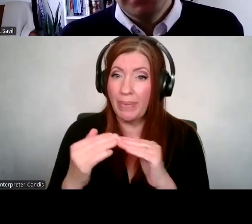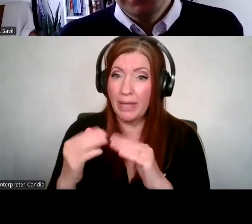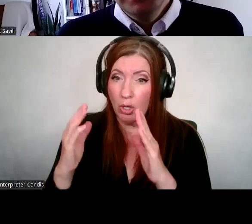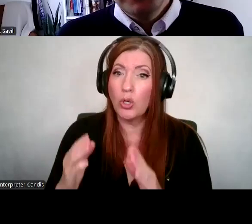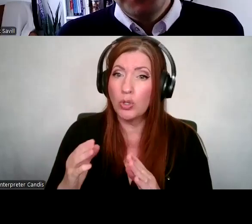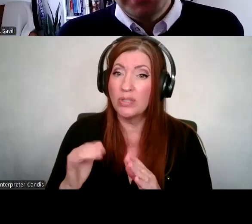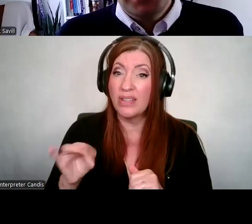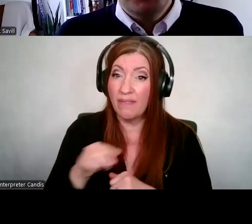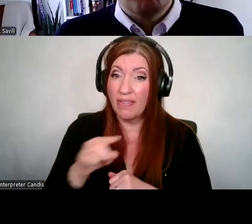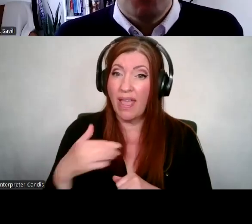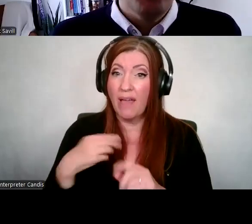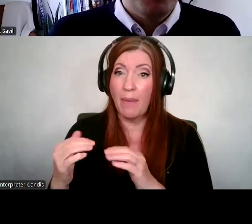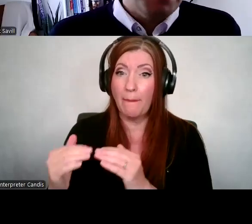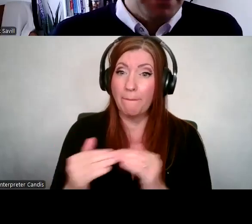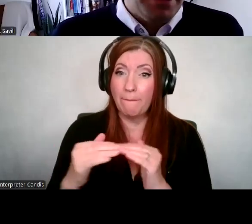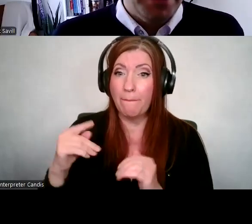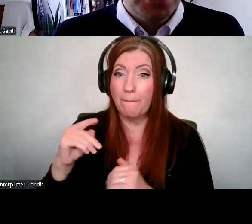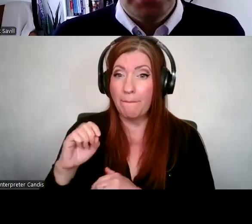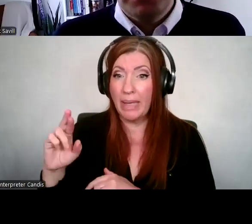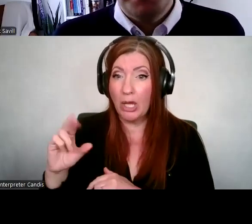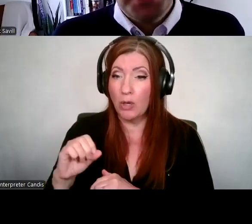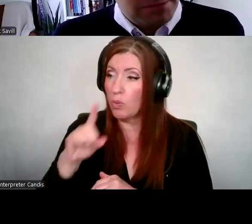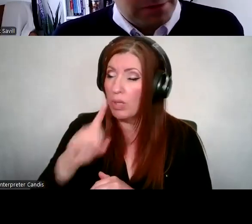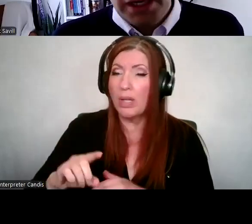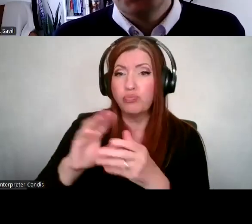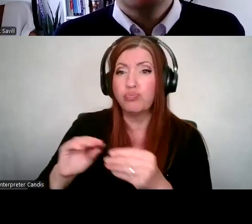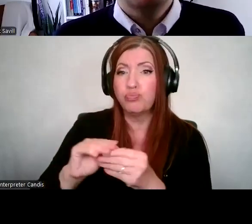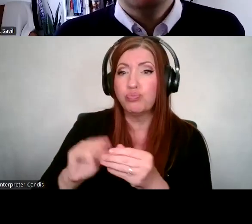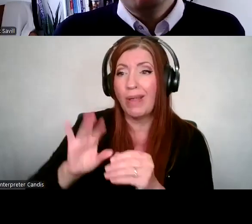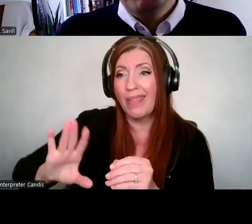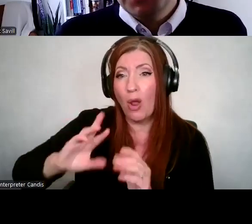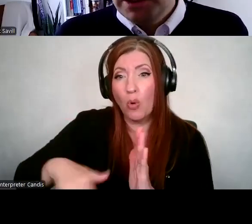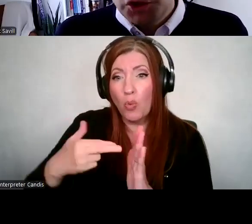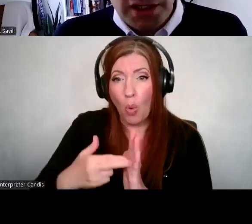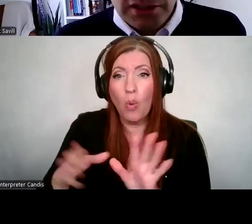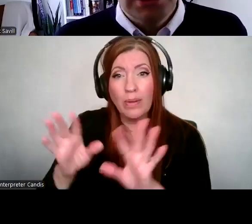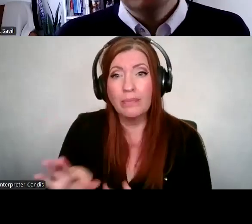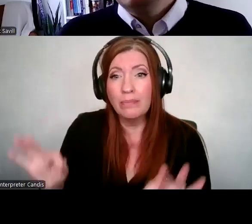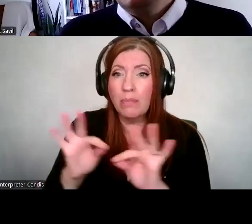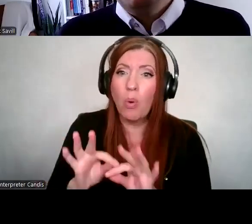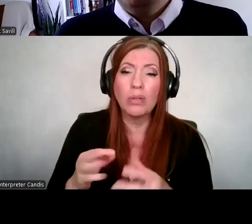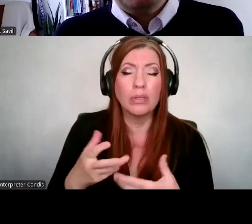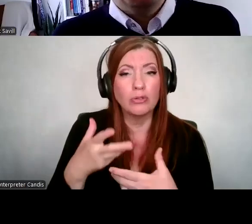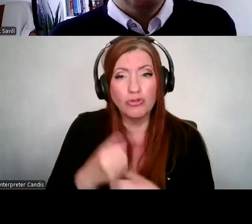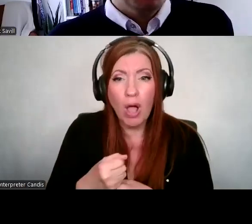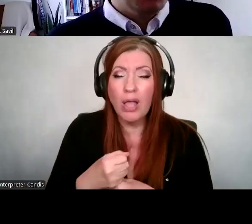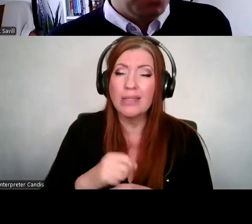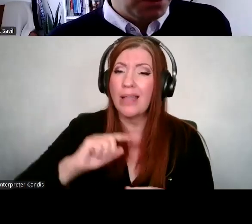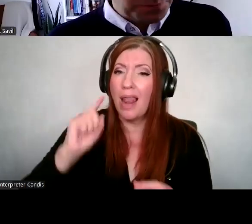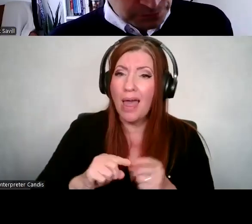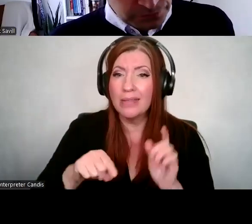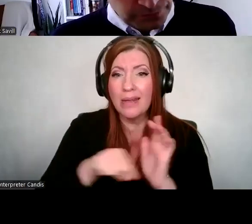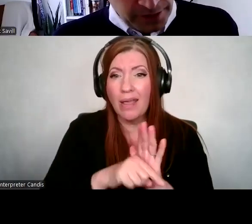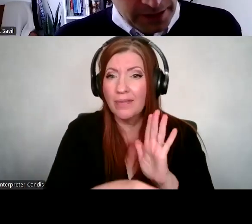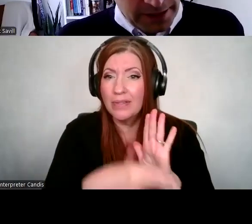highlighted the key role that they can play in terms of stigma reduction, fostering trust, helping